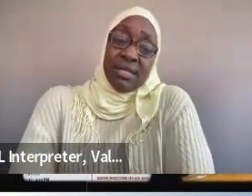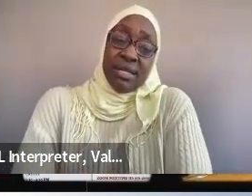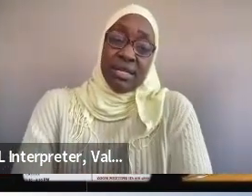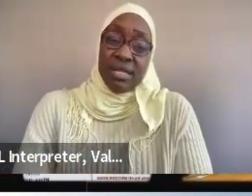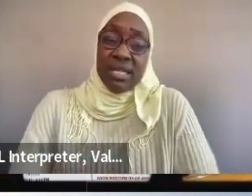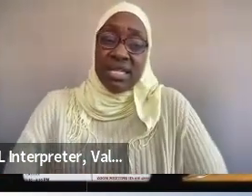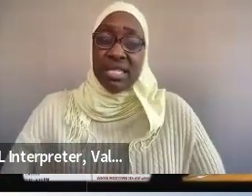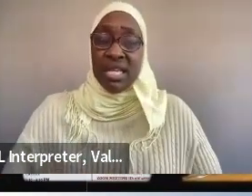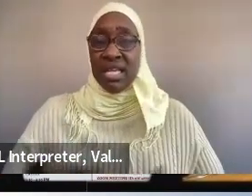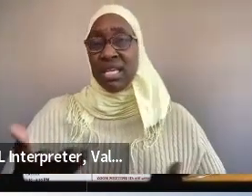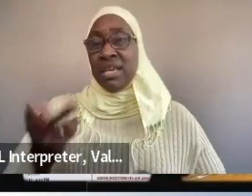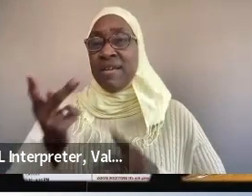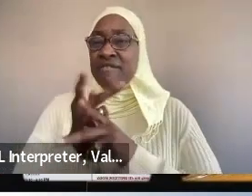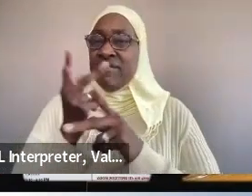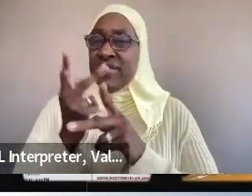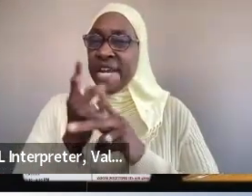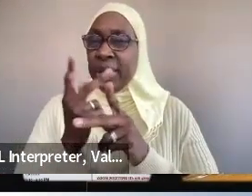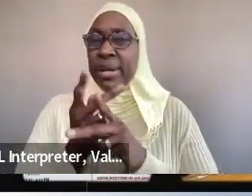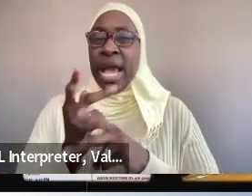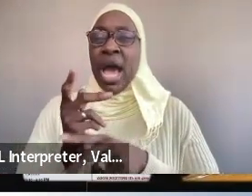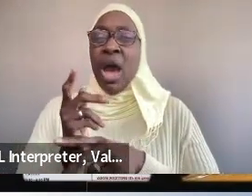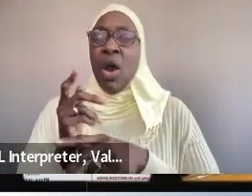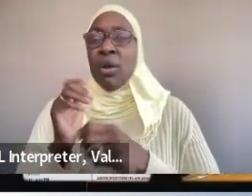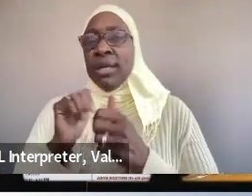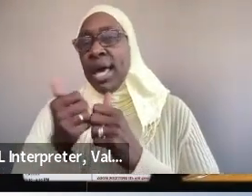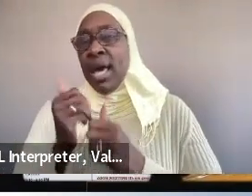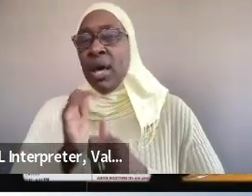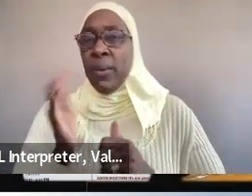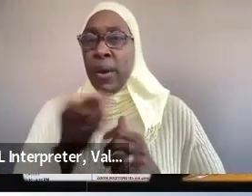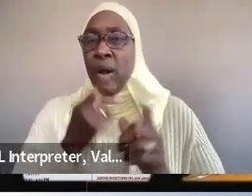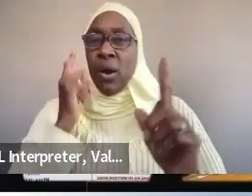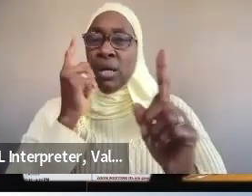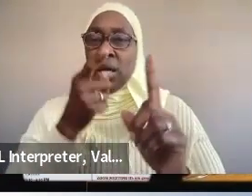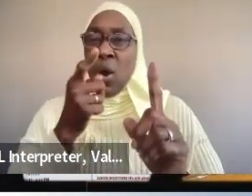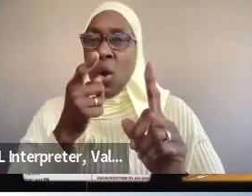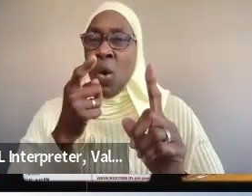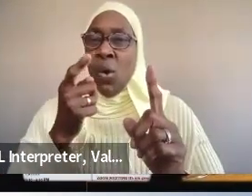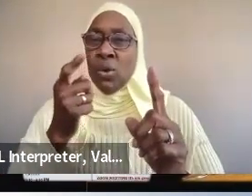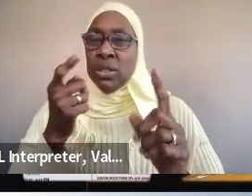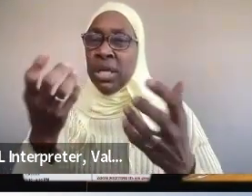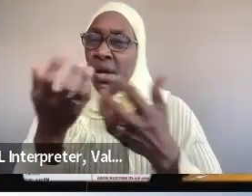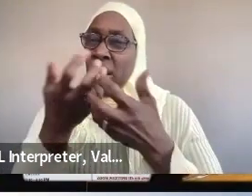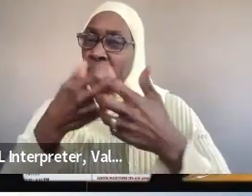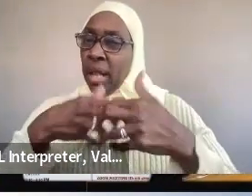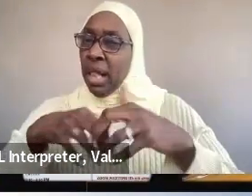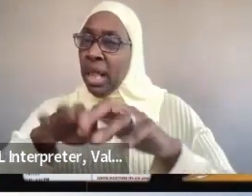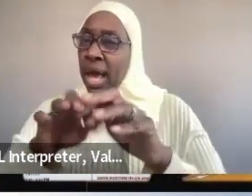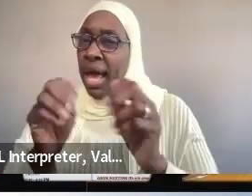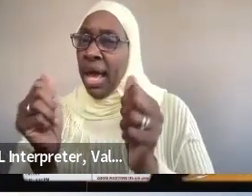figuring out where our goals align with people that are employed by the university.